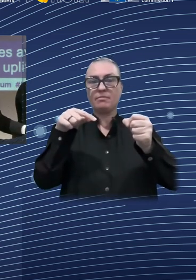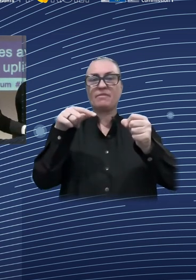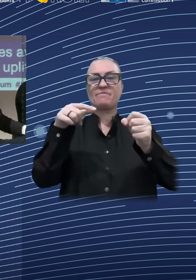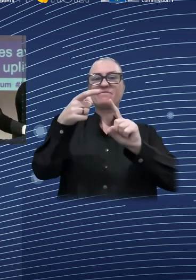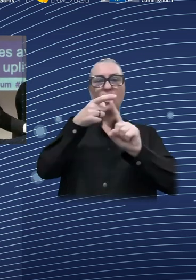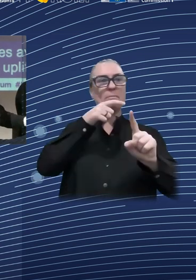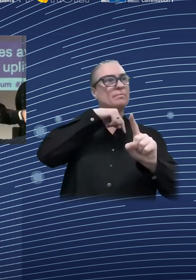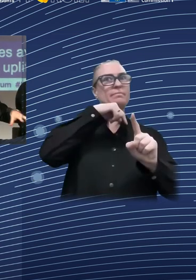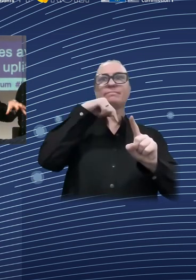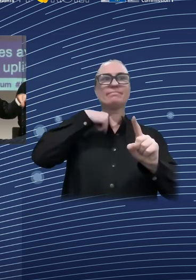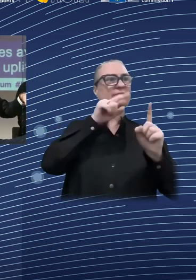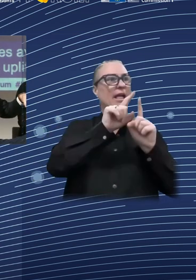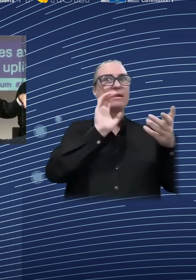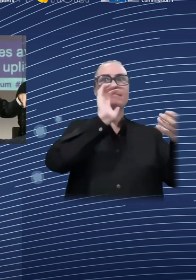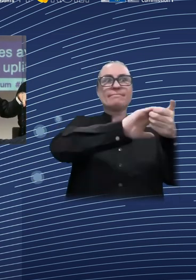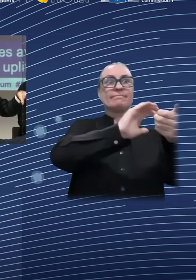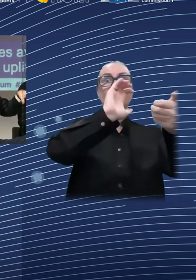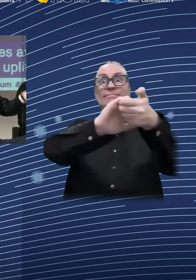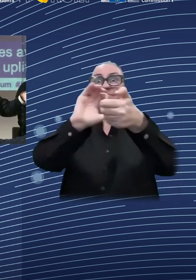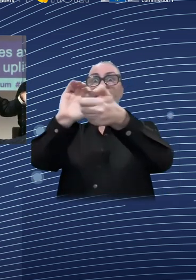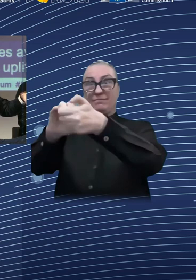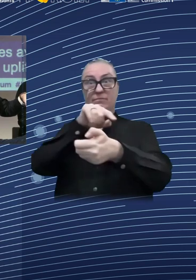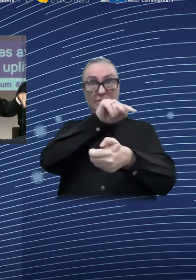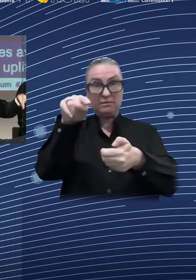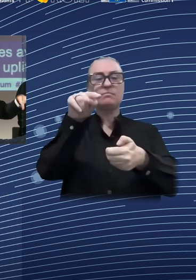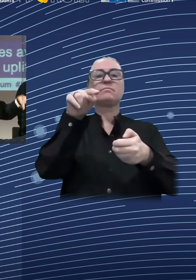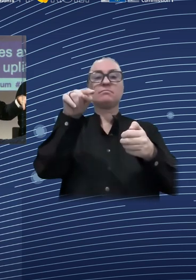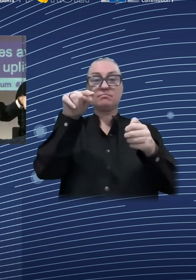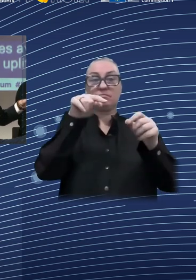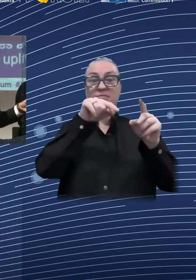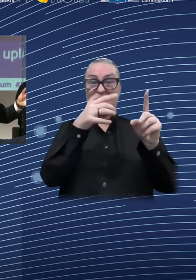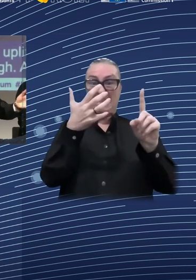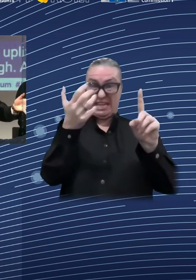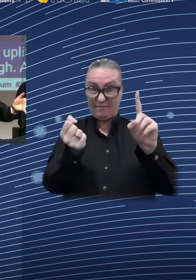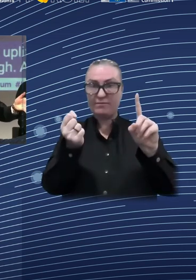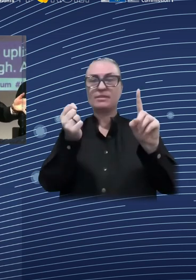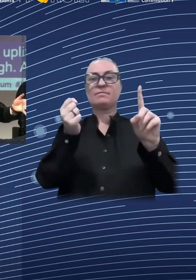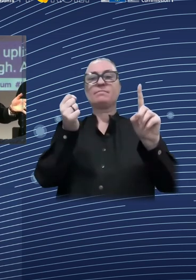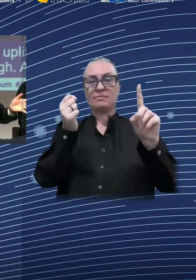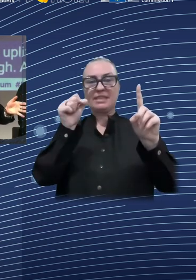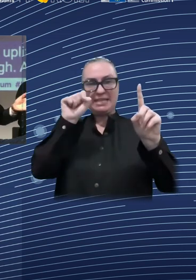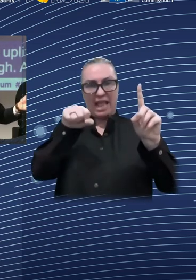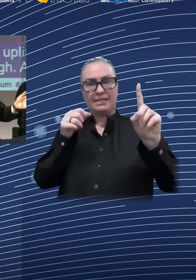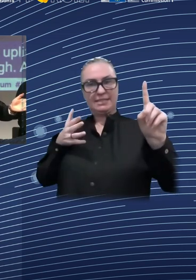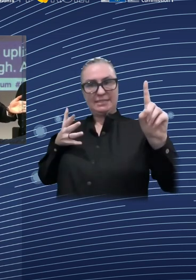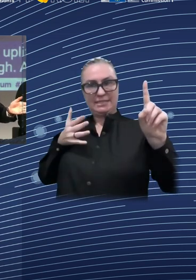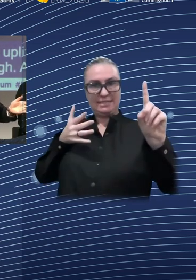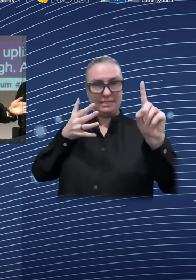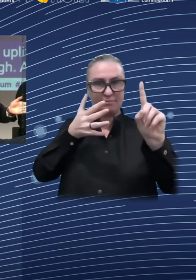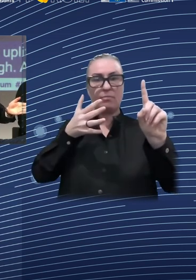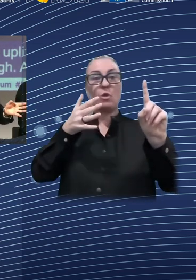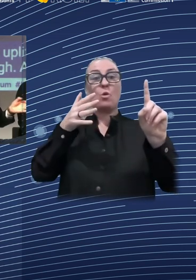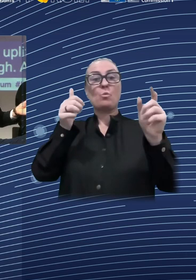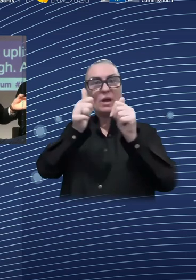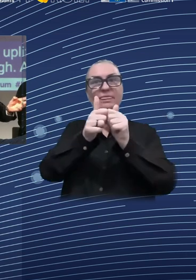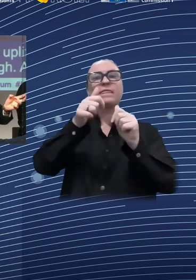80%. And then the higher education institutions introduce the programs that we need through the Human